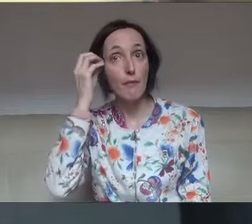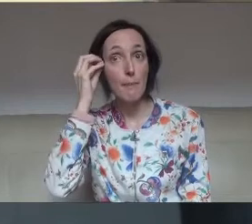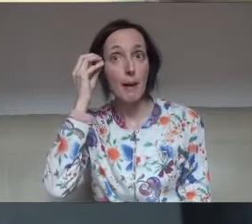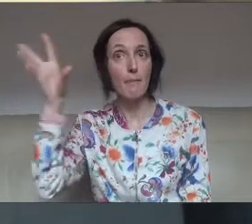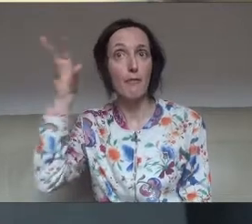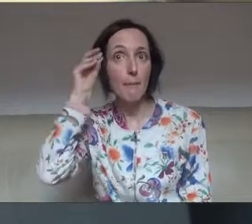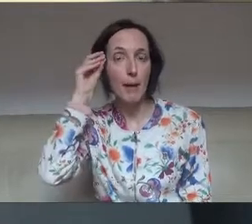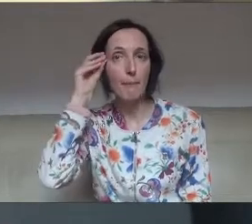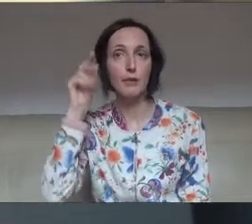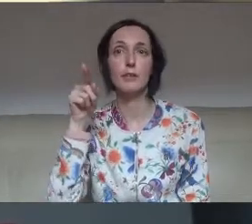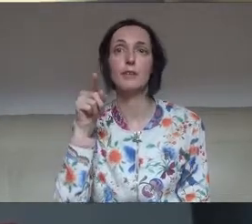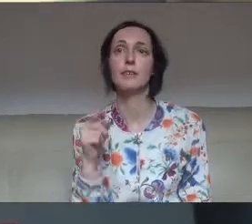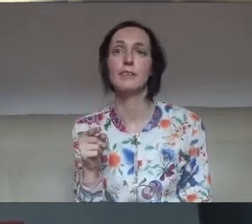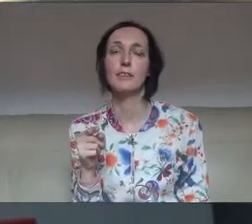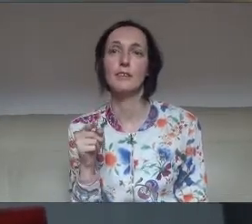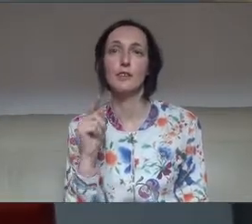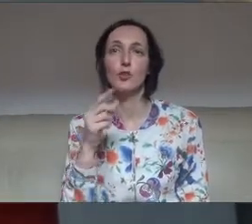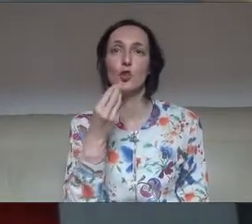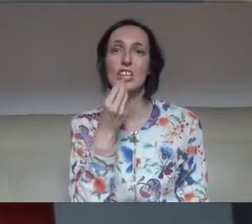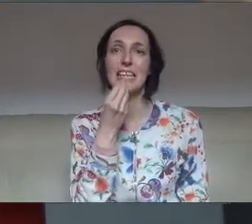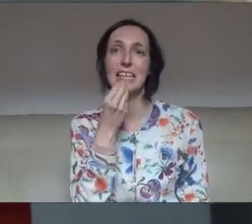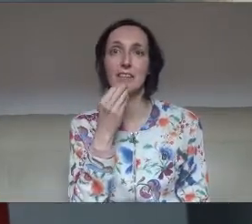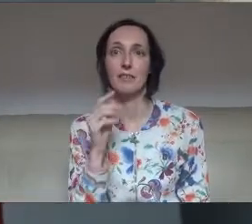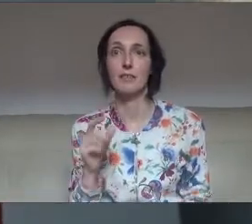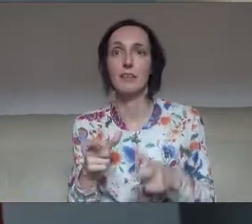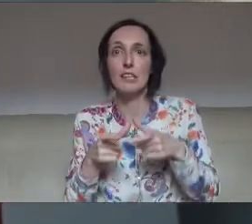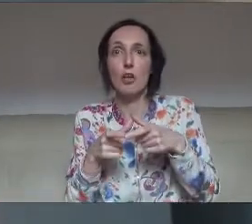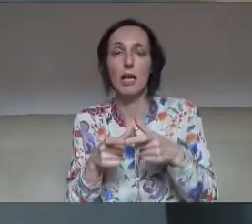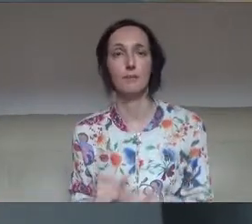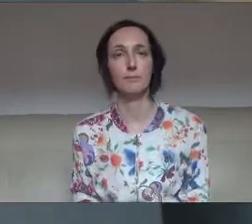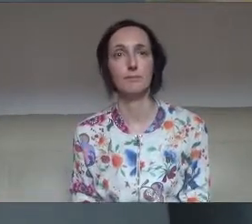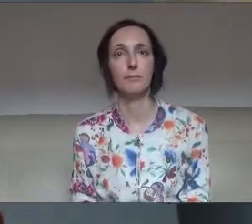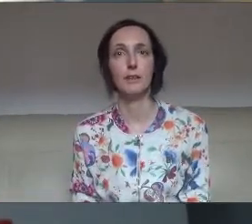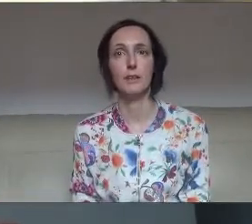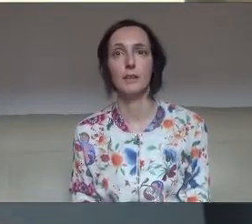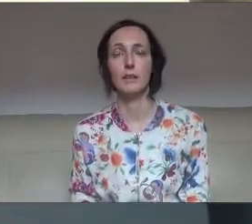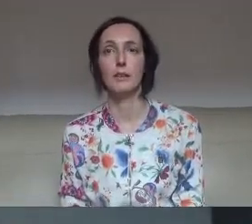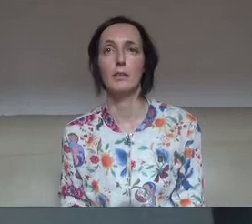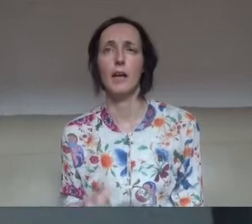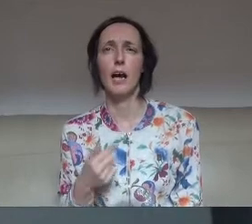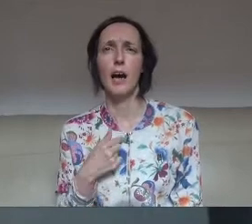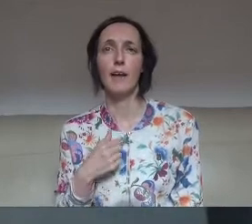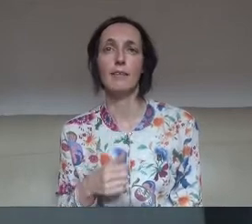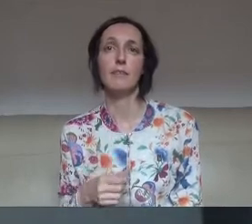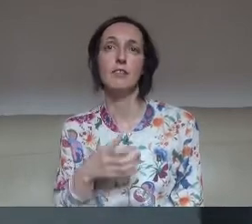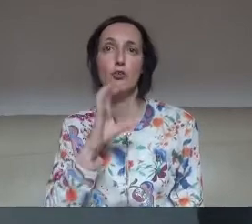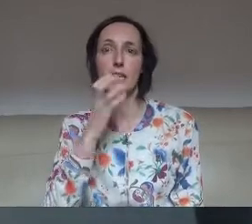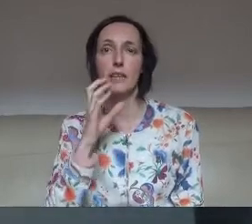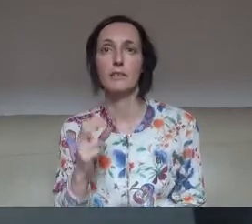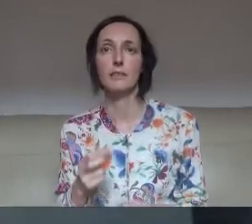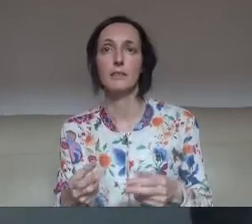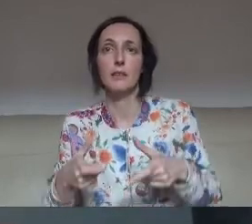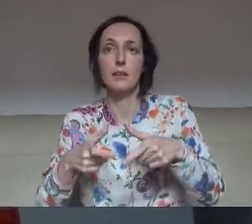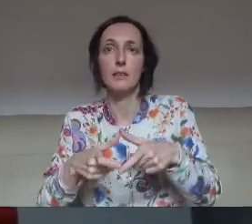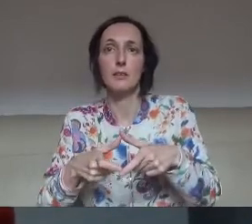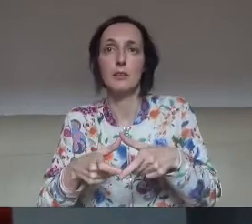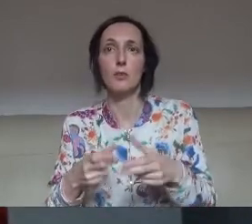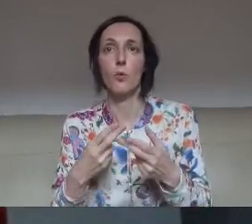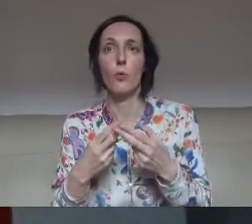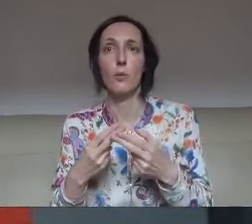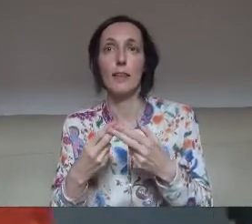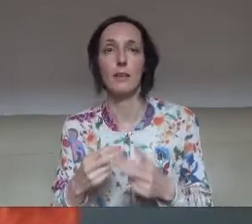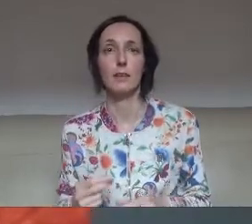Pavarotti, just remember to try it. And oh yeah, yes, I forgot it. And we used to drink with